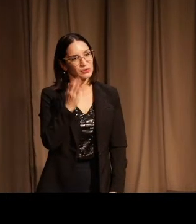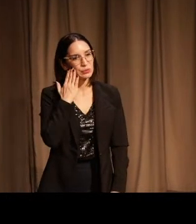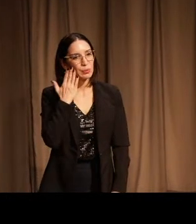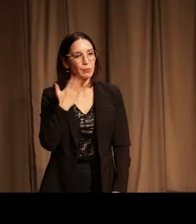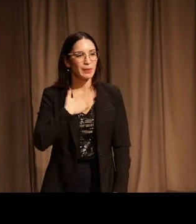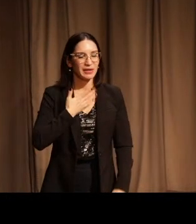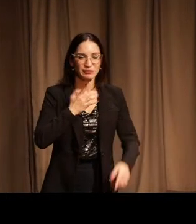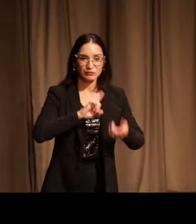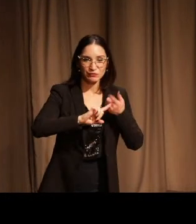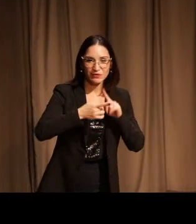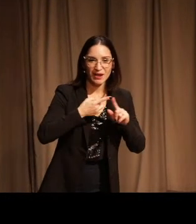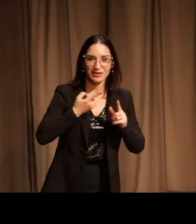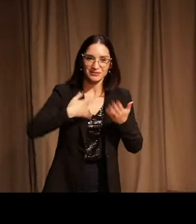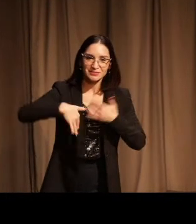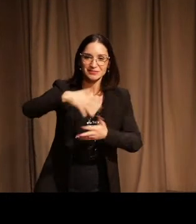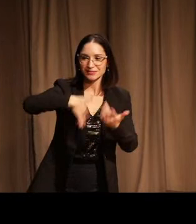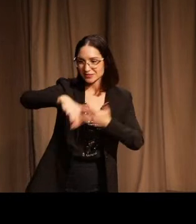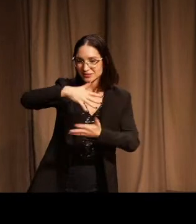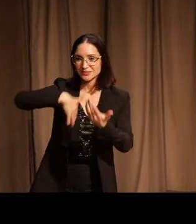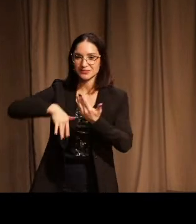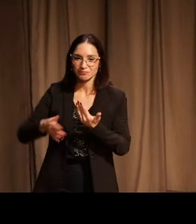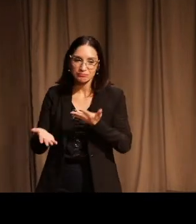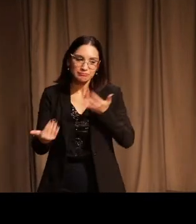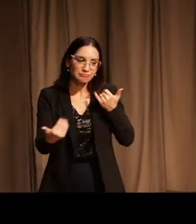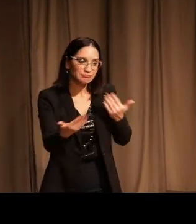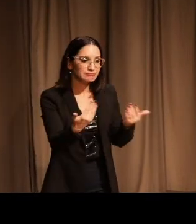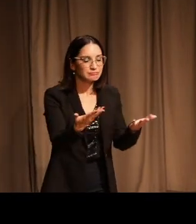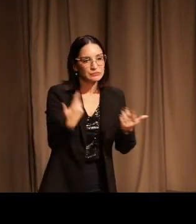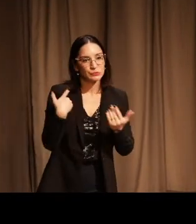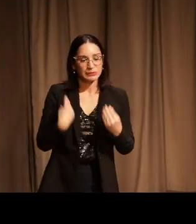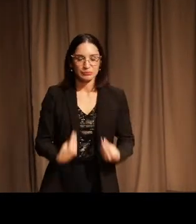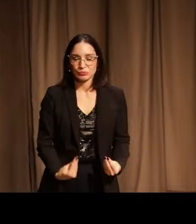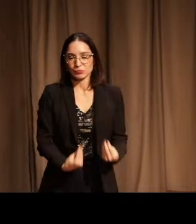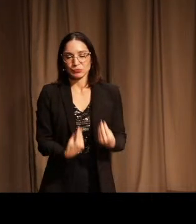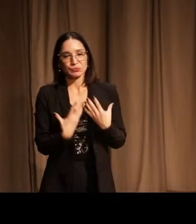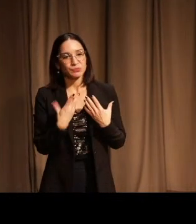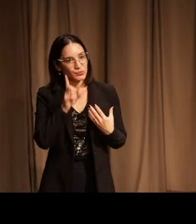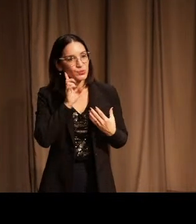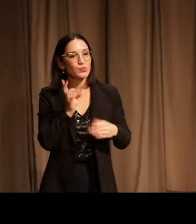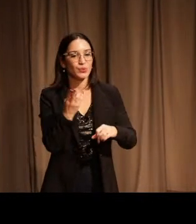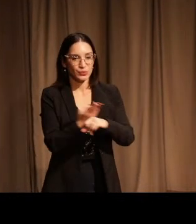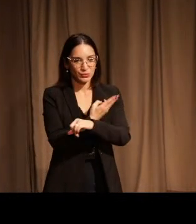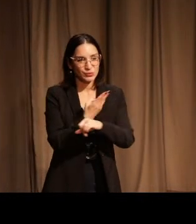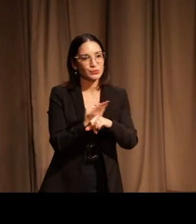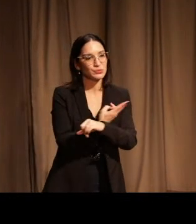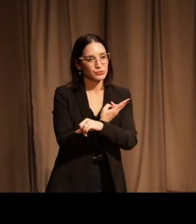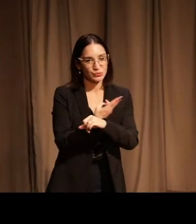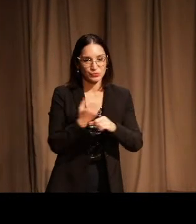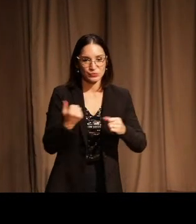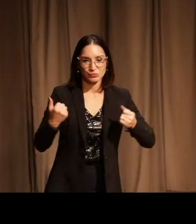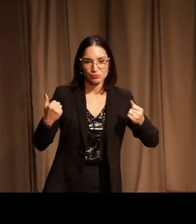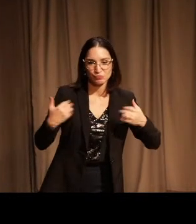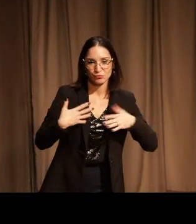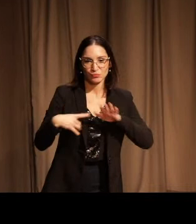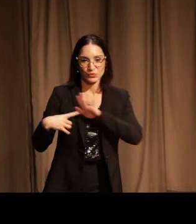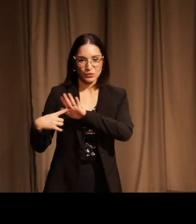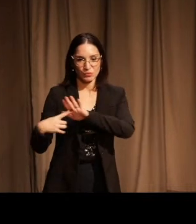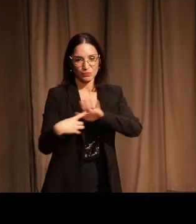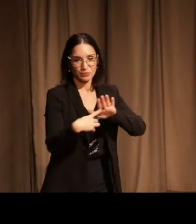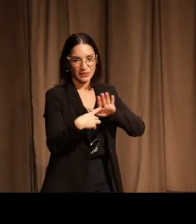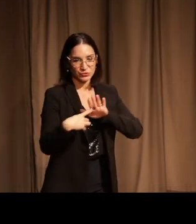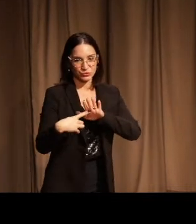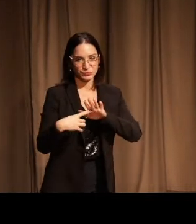friend, and was inspired by, especially in the big embroidered inside, the same symbols, the frog,